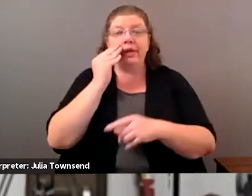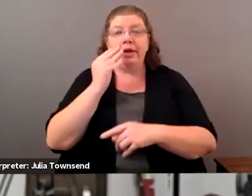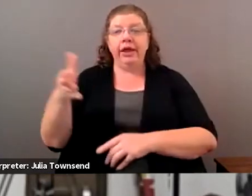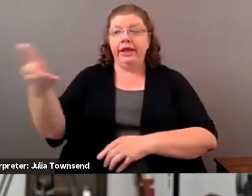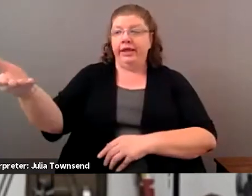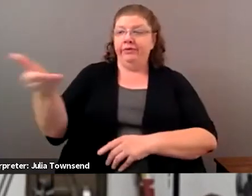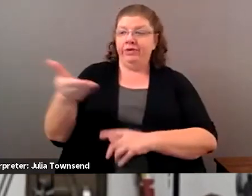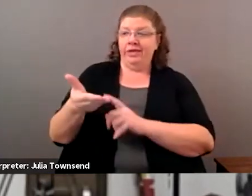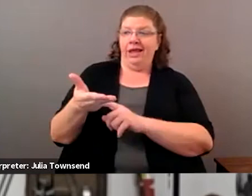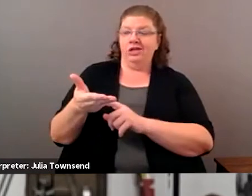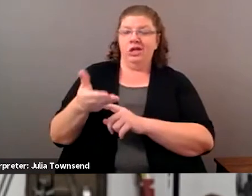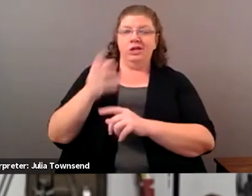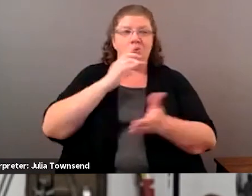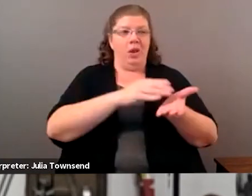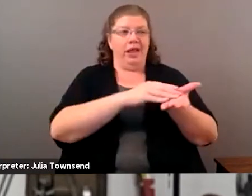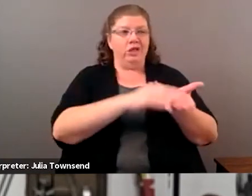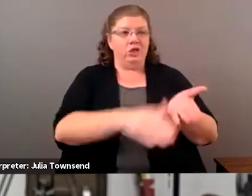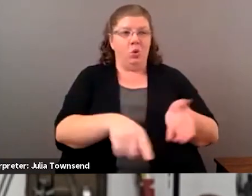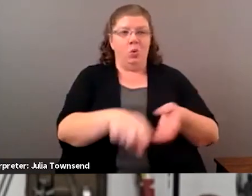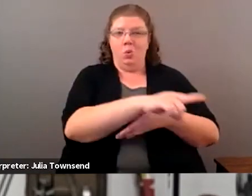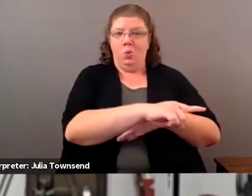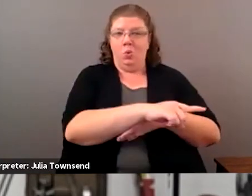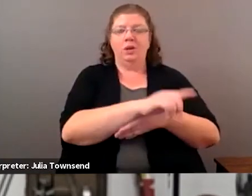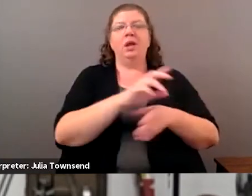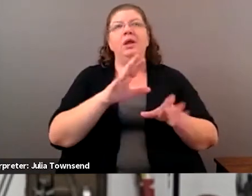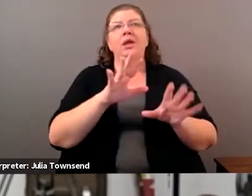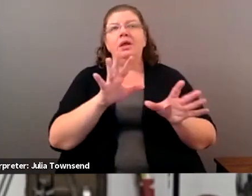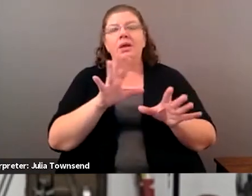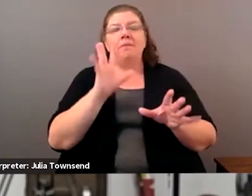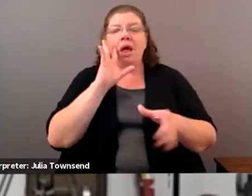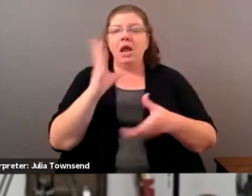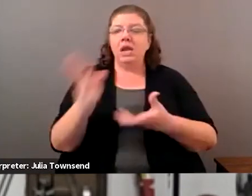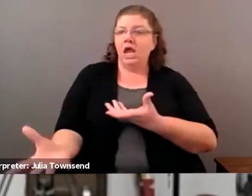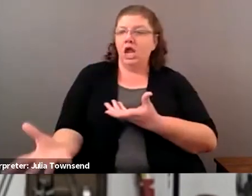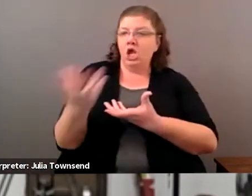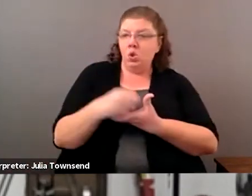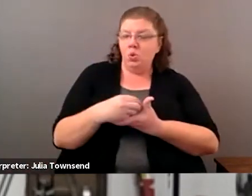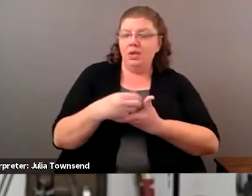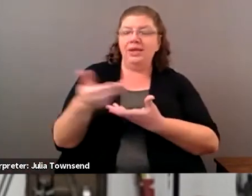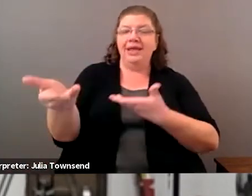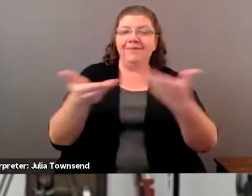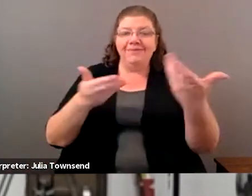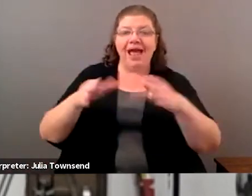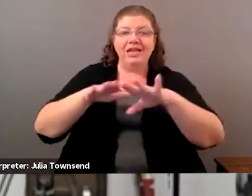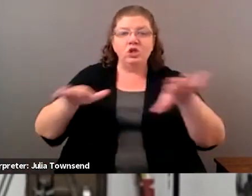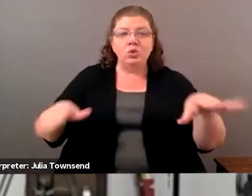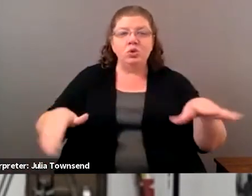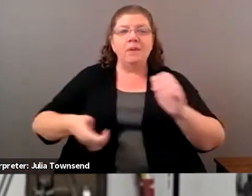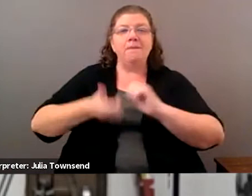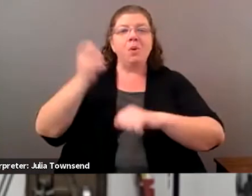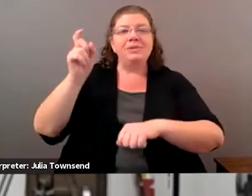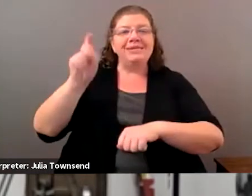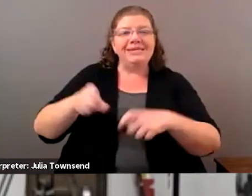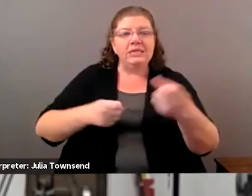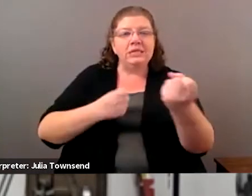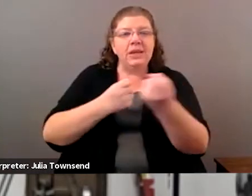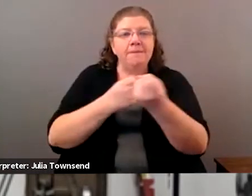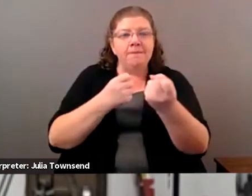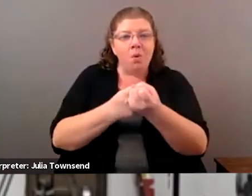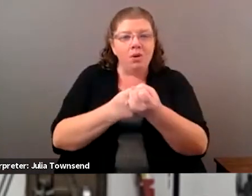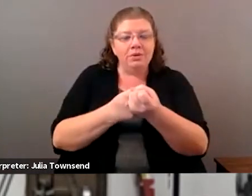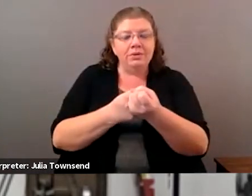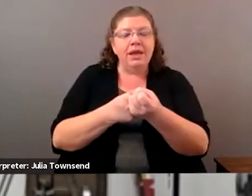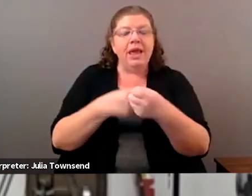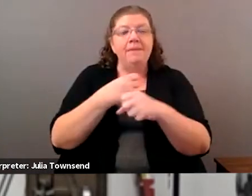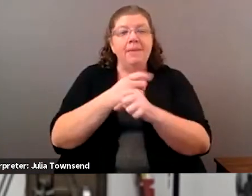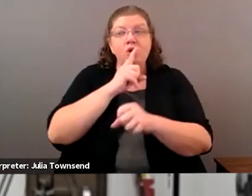an exclusionary act, but more about including and inviting children who need some of that support, and then ensuring their